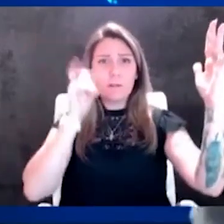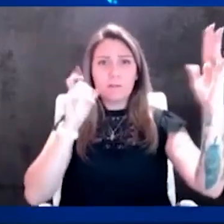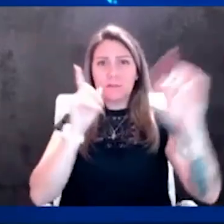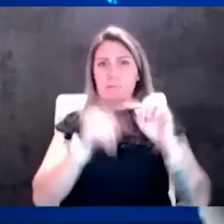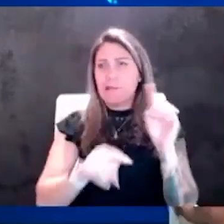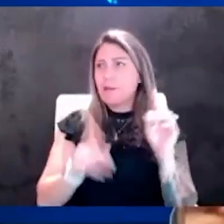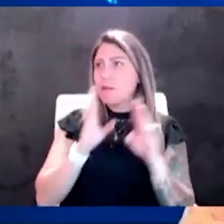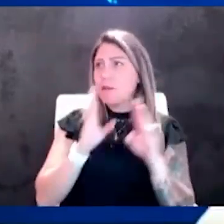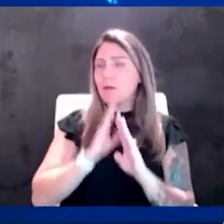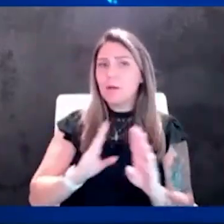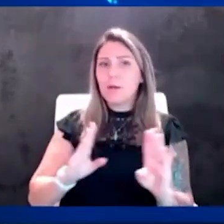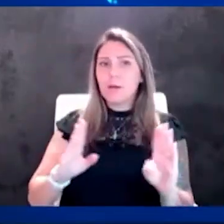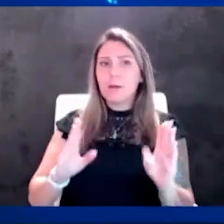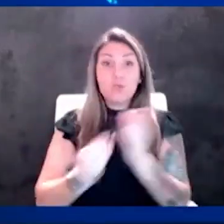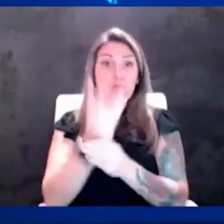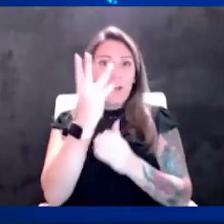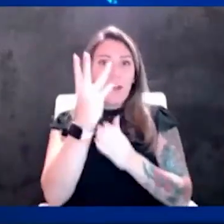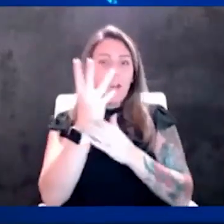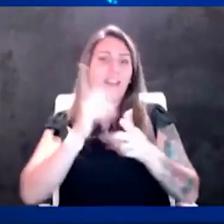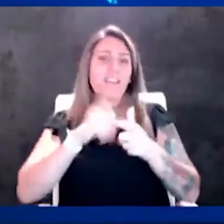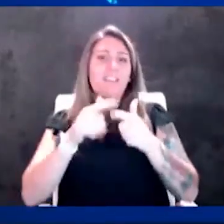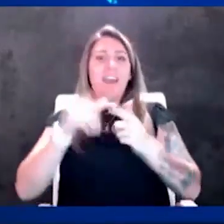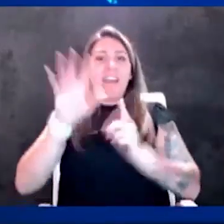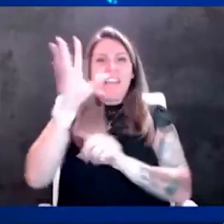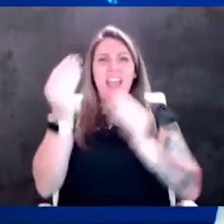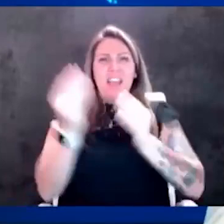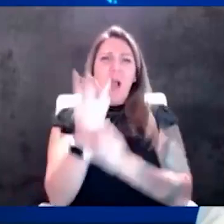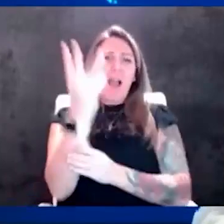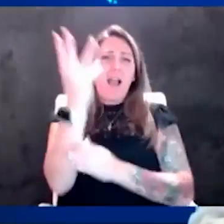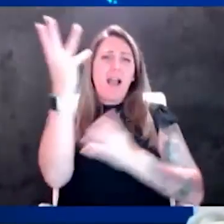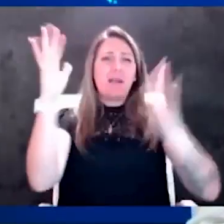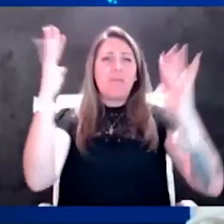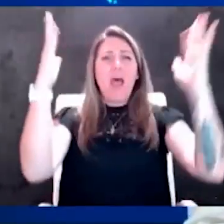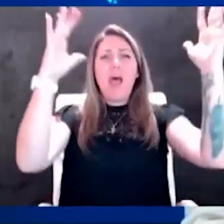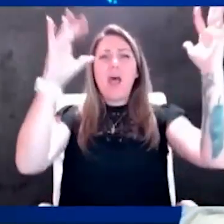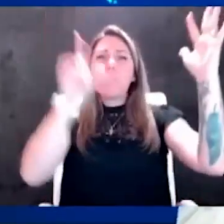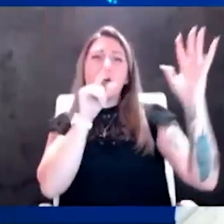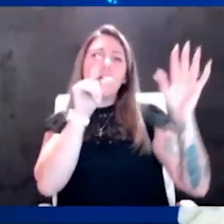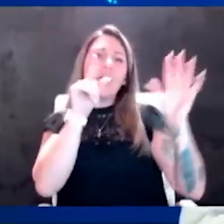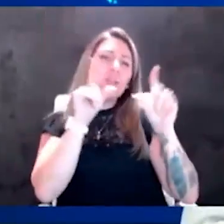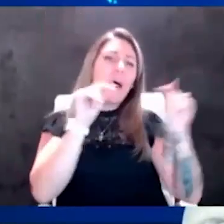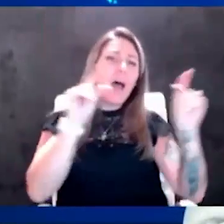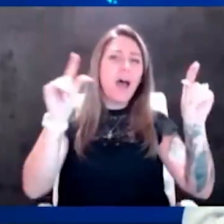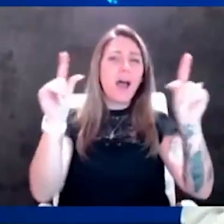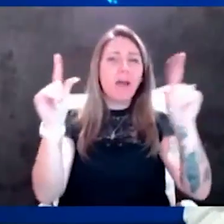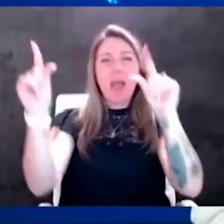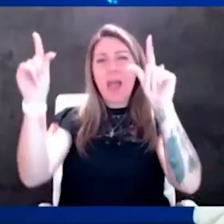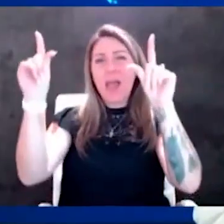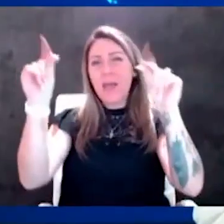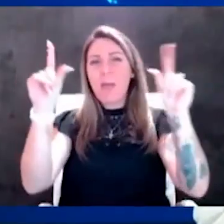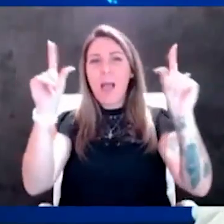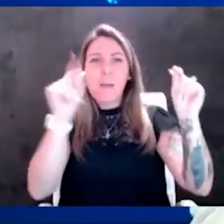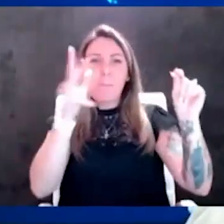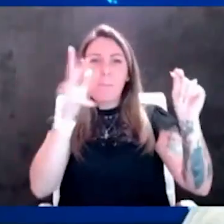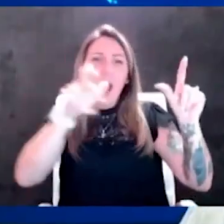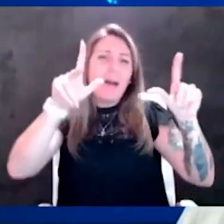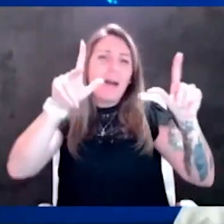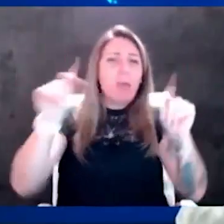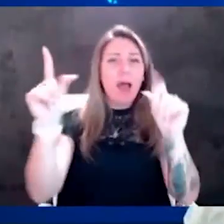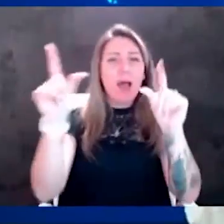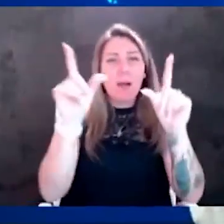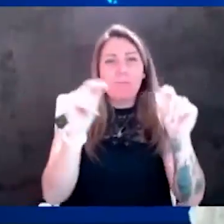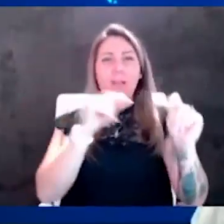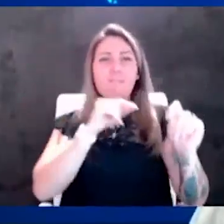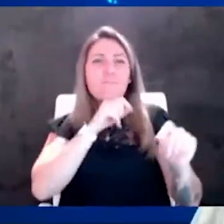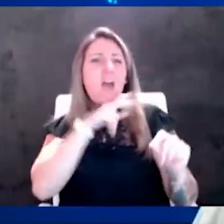kind of bursts out, and the birds are singing, and the crickets are going, the tree frogs are growing. I mean,